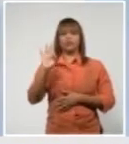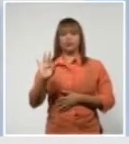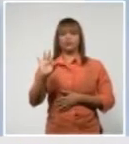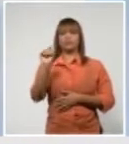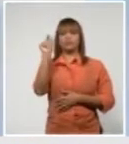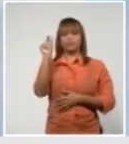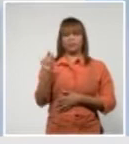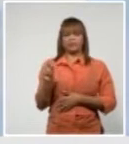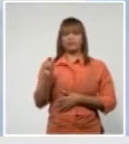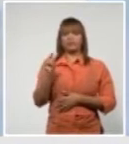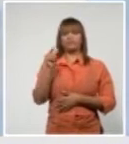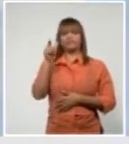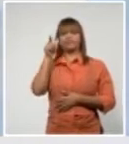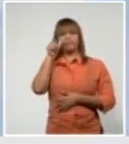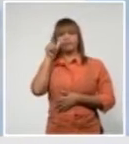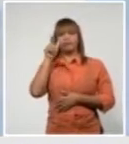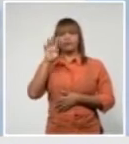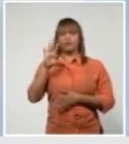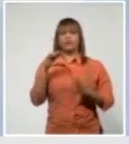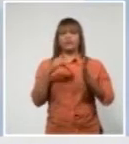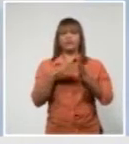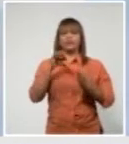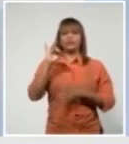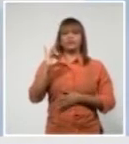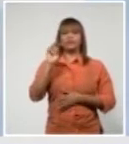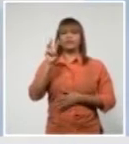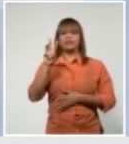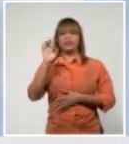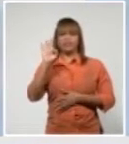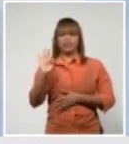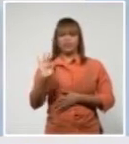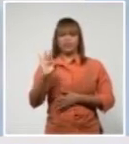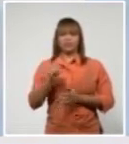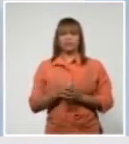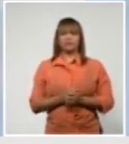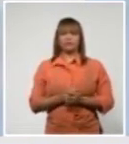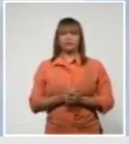6,408 people are hospitalized in Cuba.